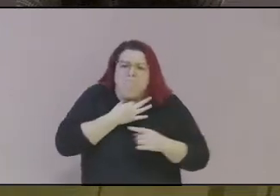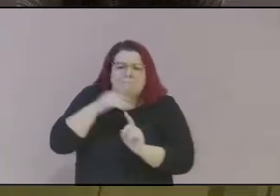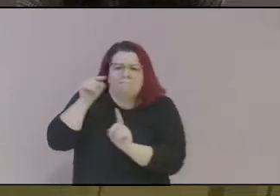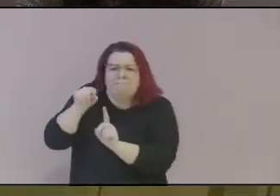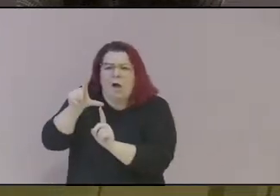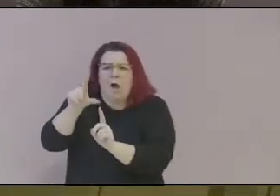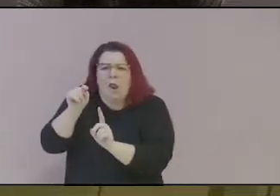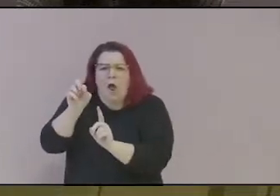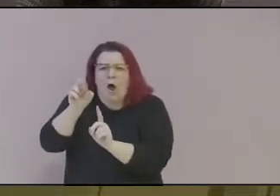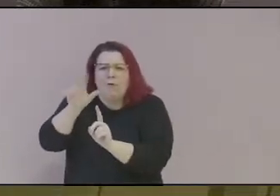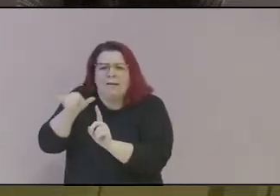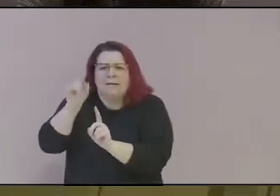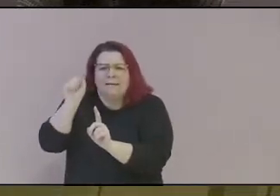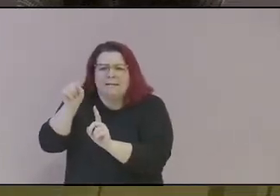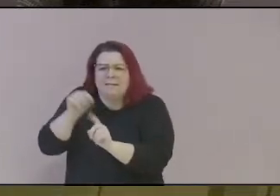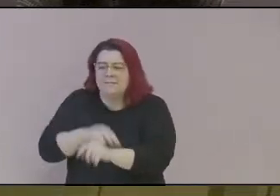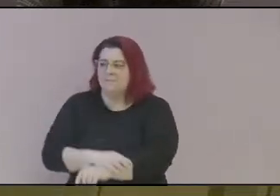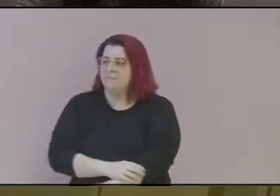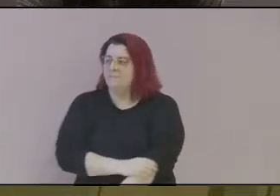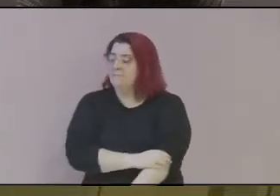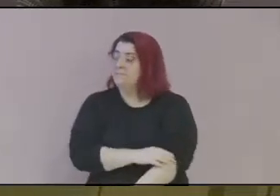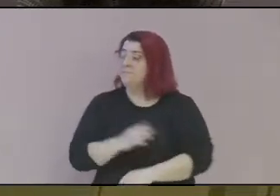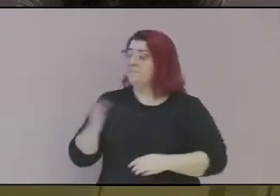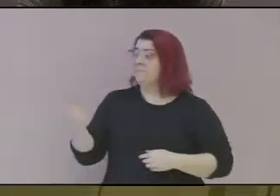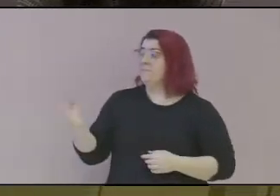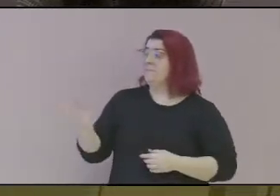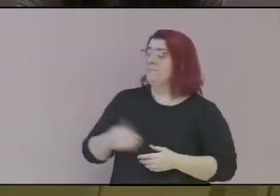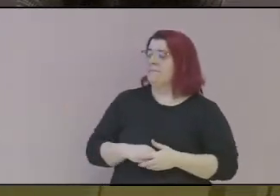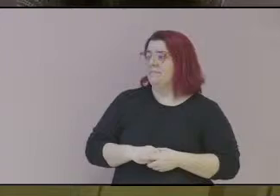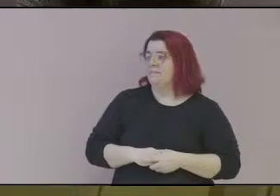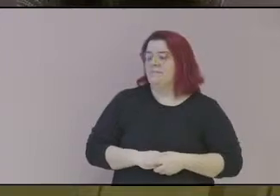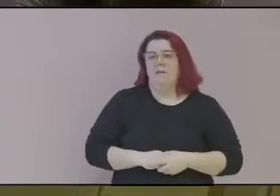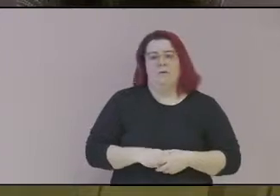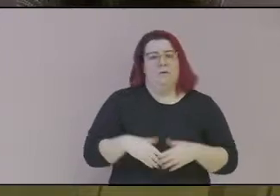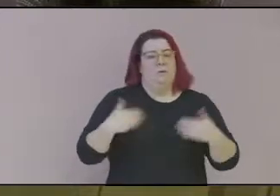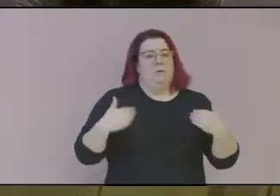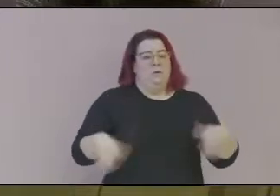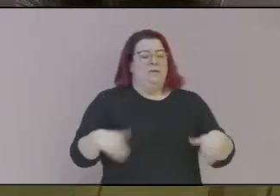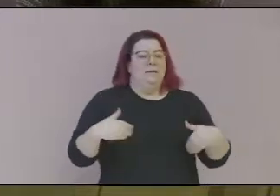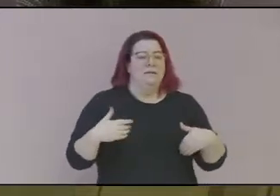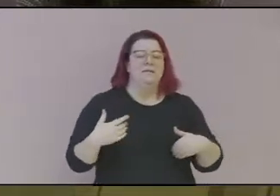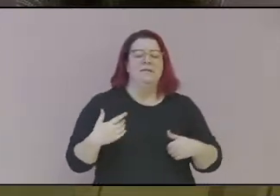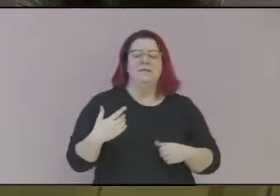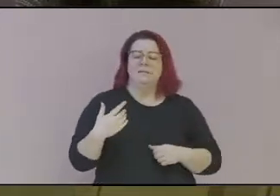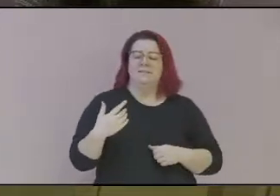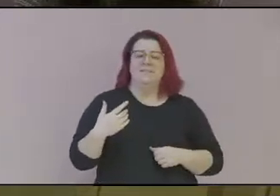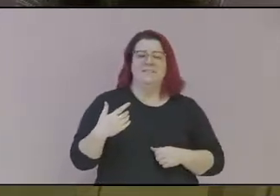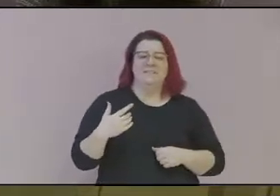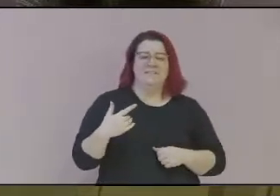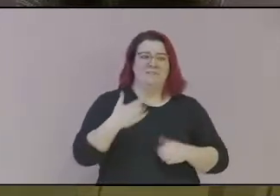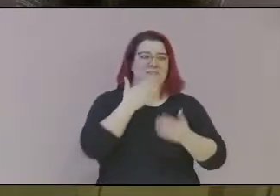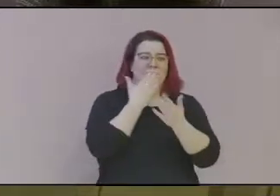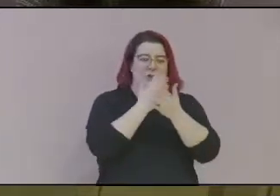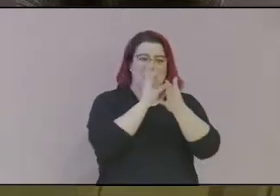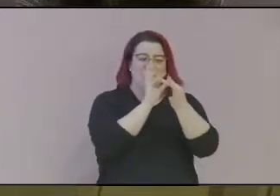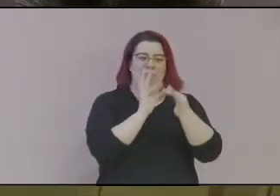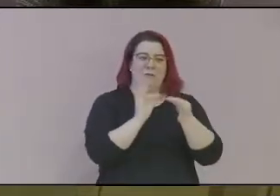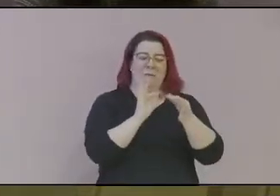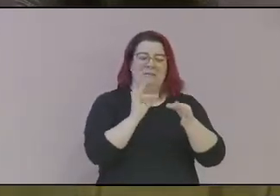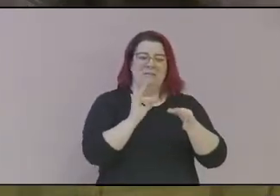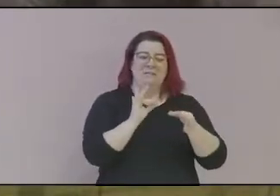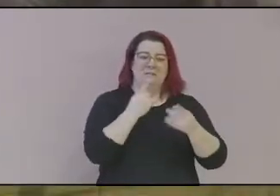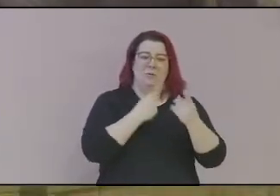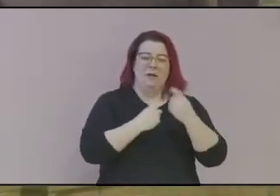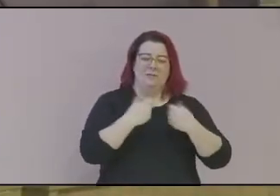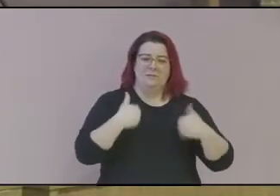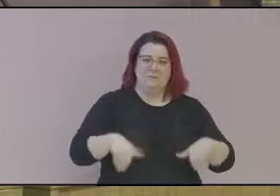know how. Well, there are many great parts to your question. One of the things I heard in your question is about